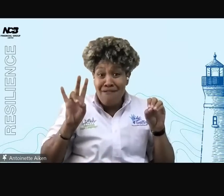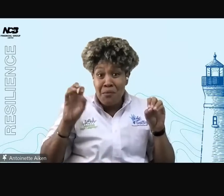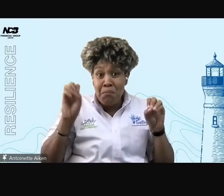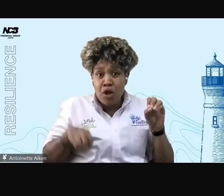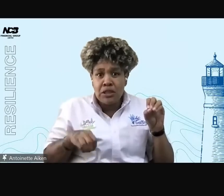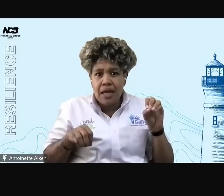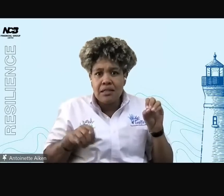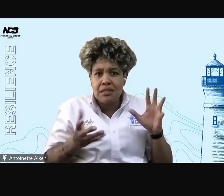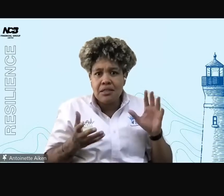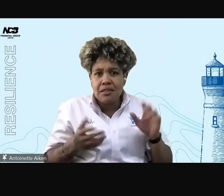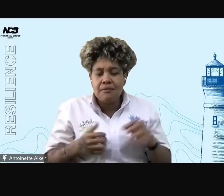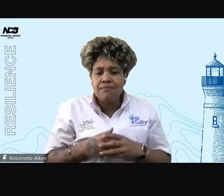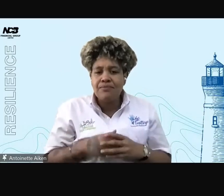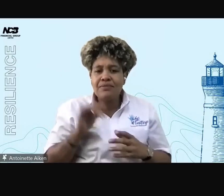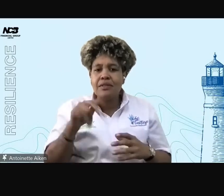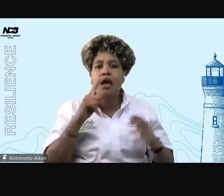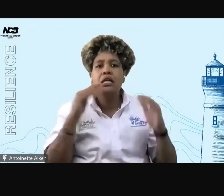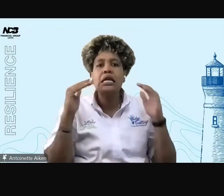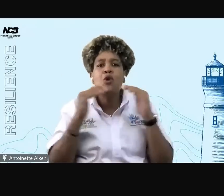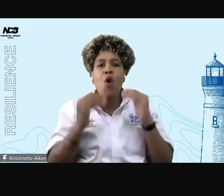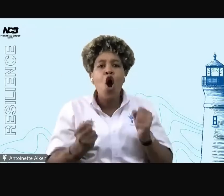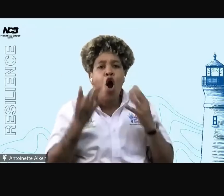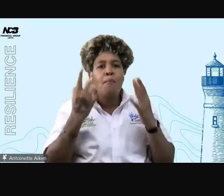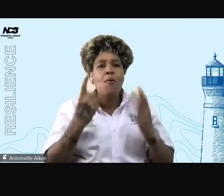7%, that was equivalent to